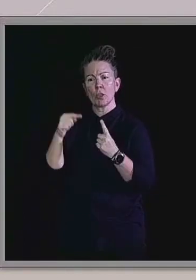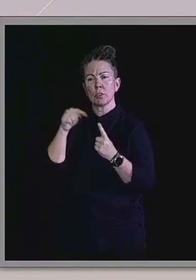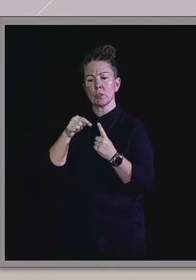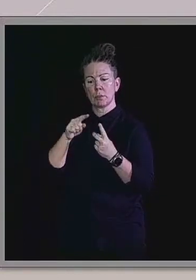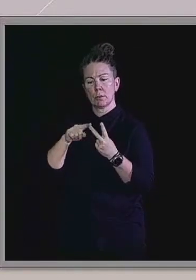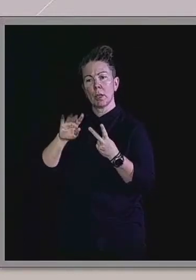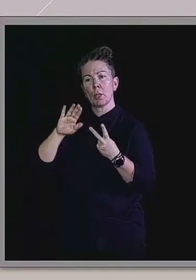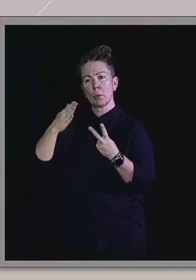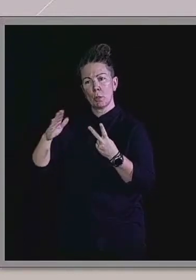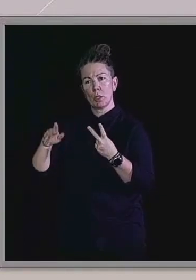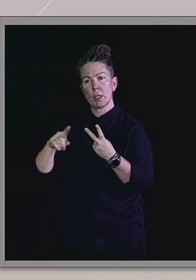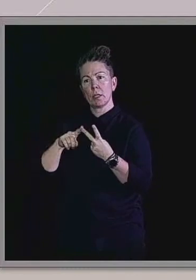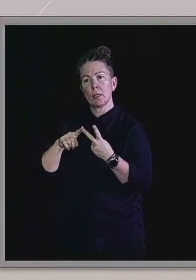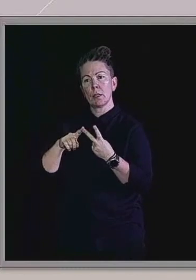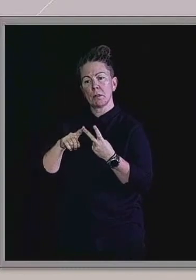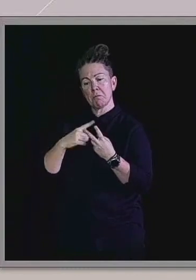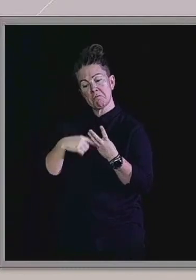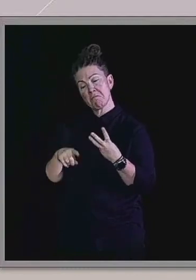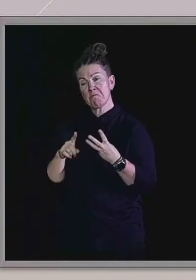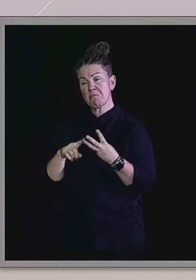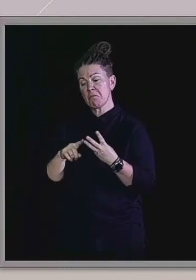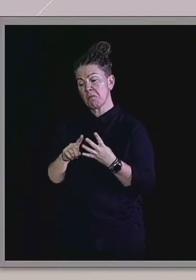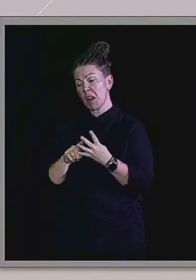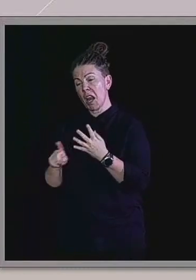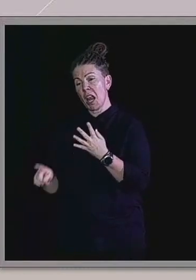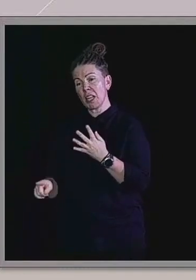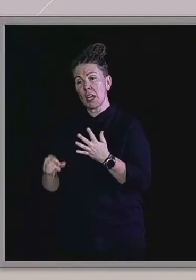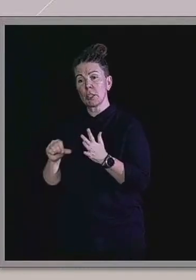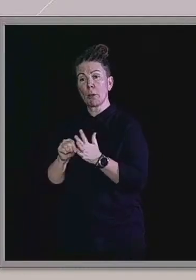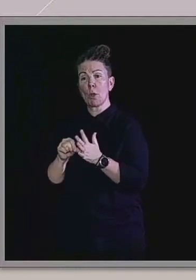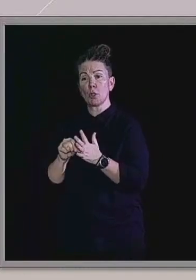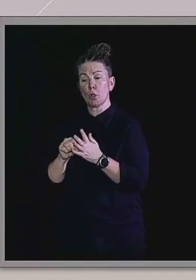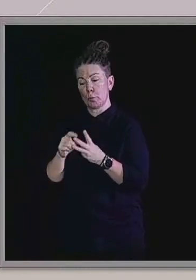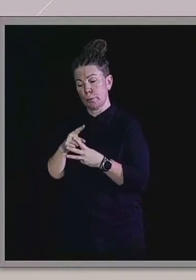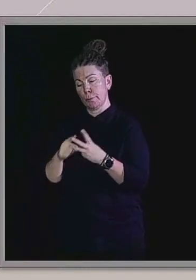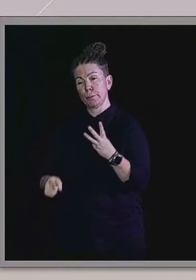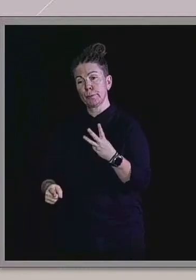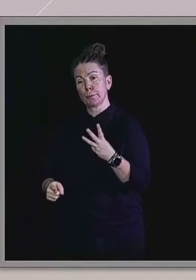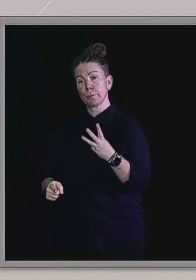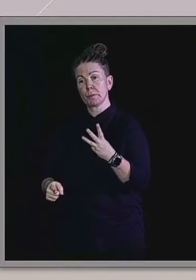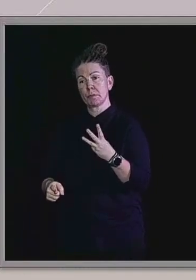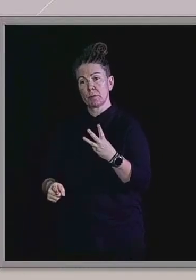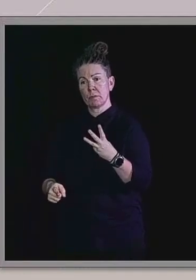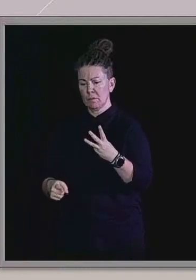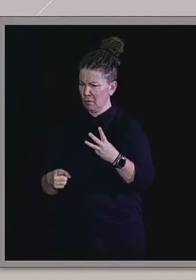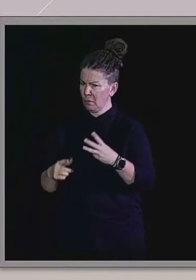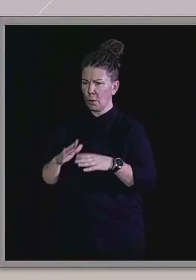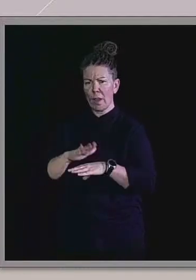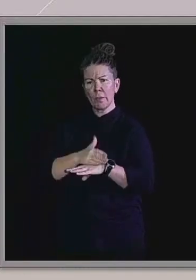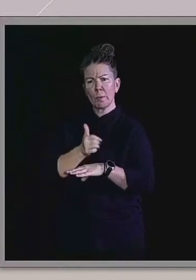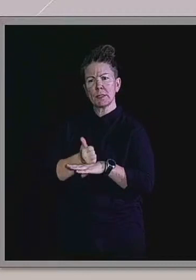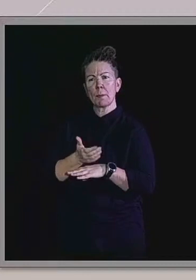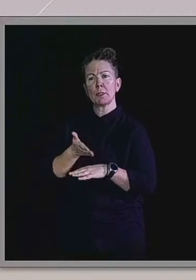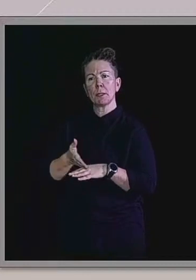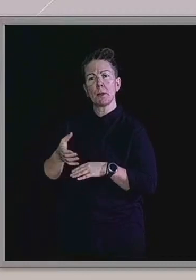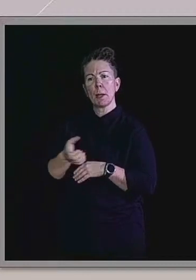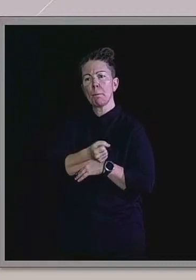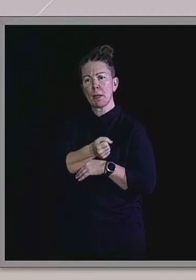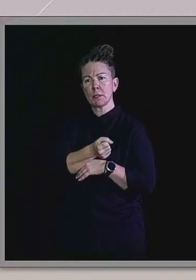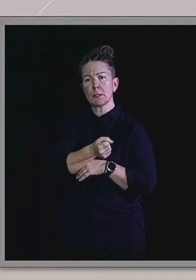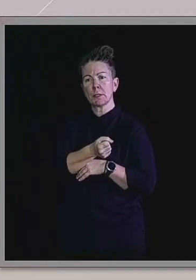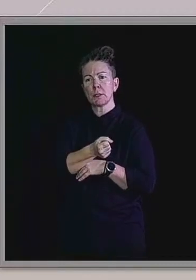community second, and then what we can achieve in our commercial space would have to be established as a